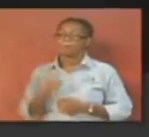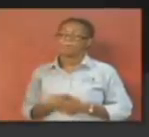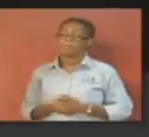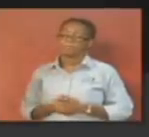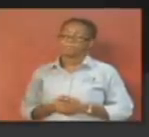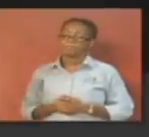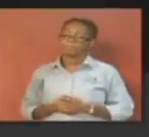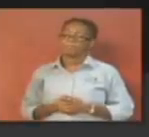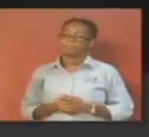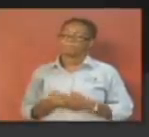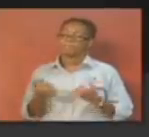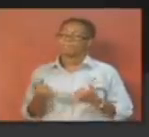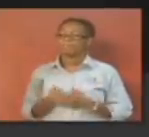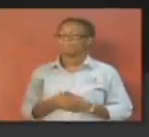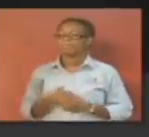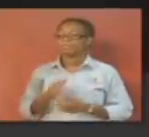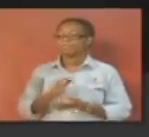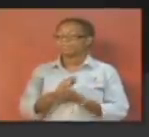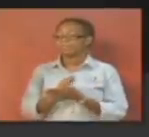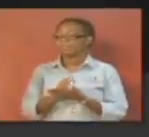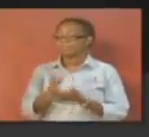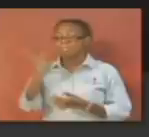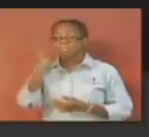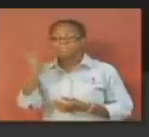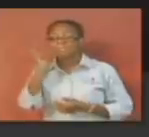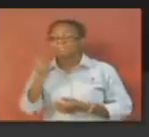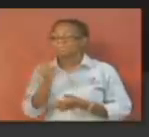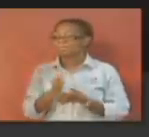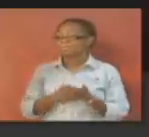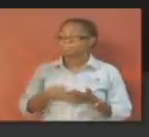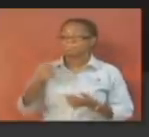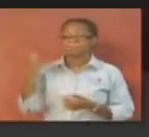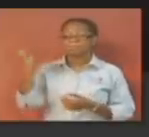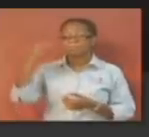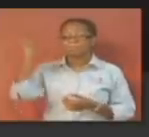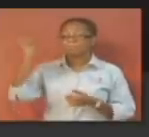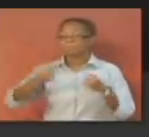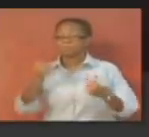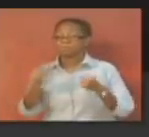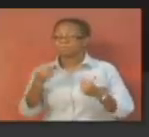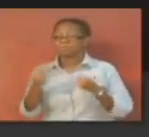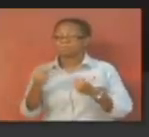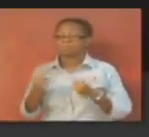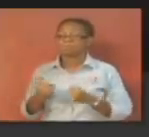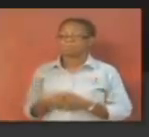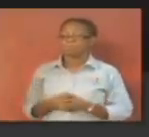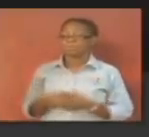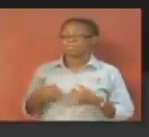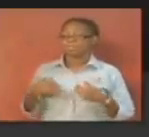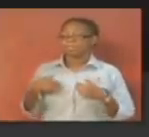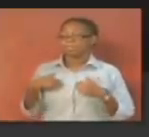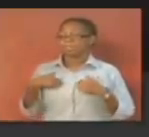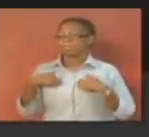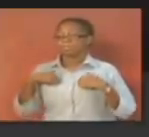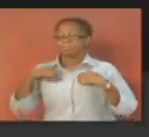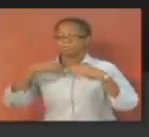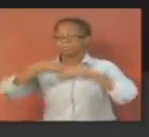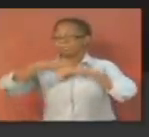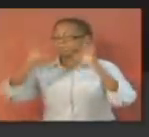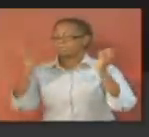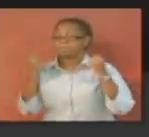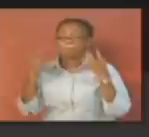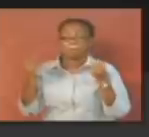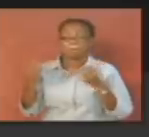service providers are overwhelmed with the number of emergency calls they have had to respond to. One newspaper reported that